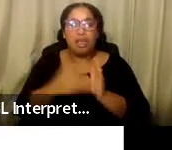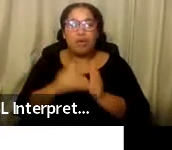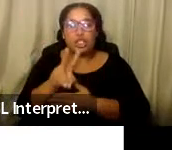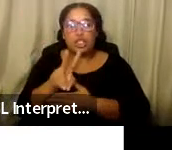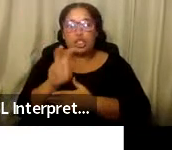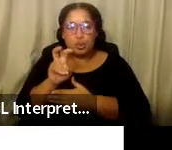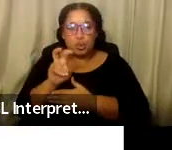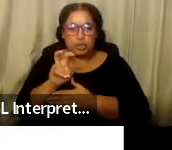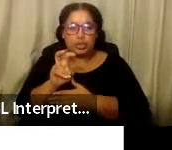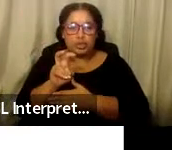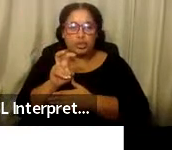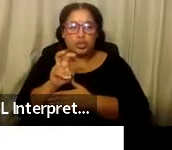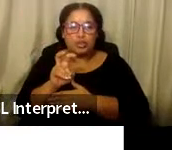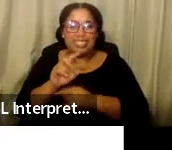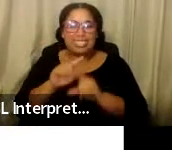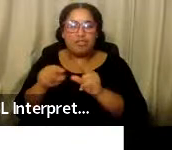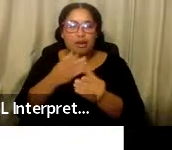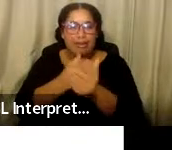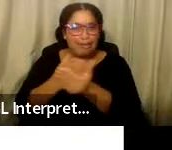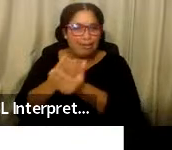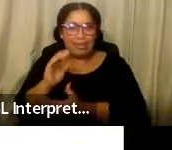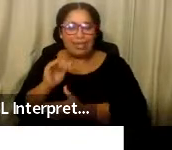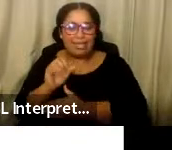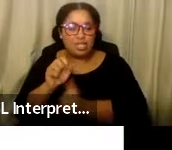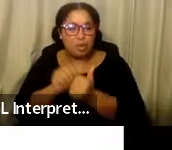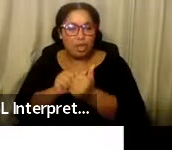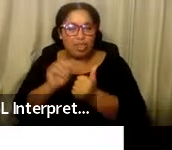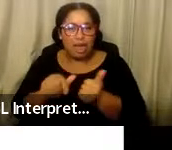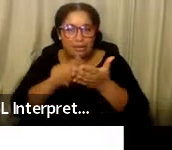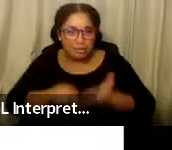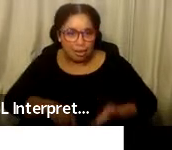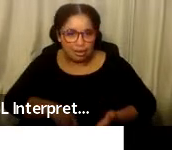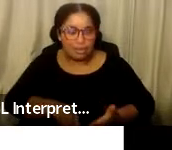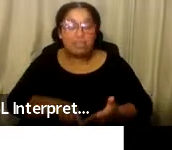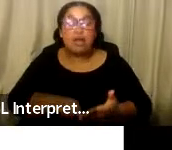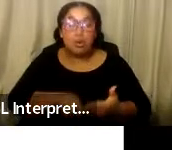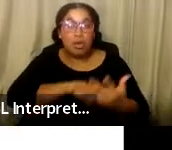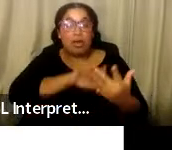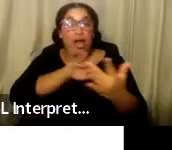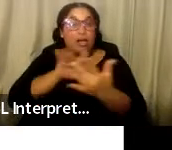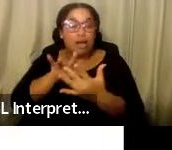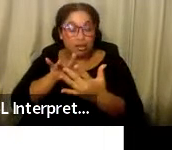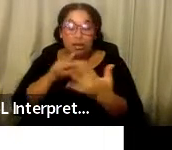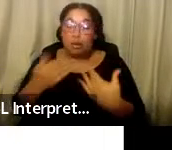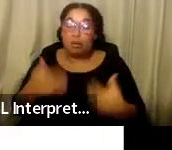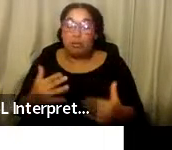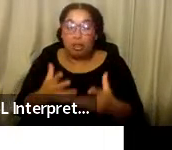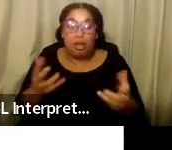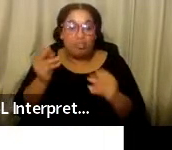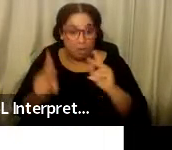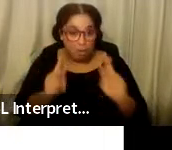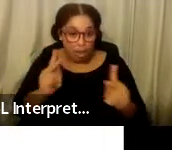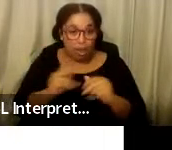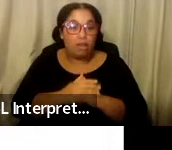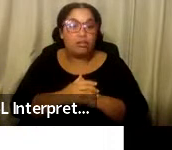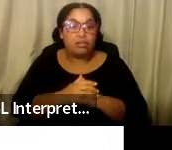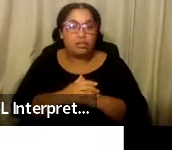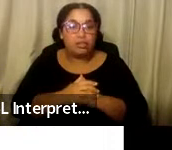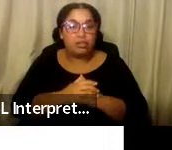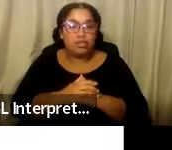1,200 cases with this study. So we reached quite a significant number of people, and that's